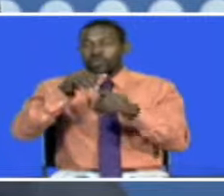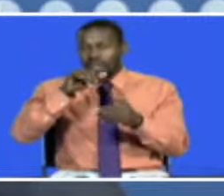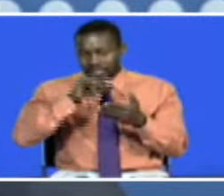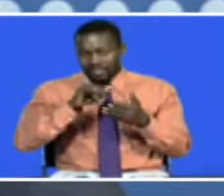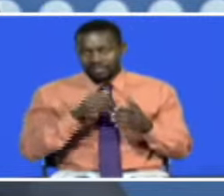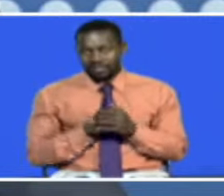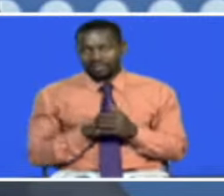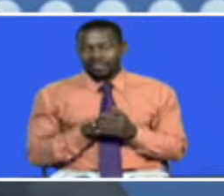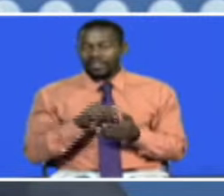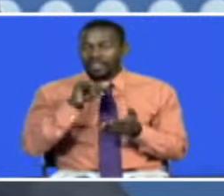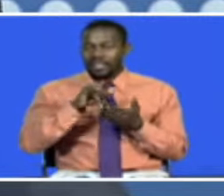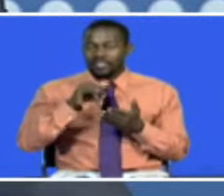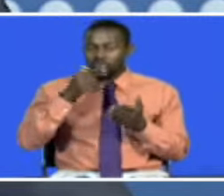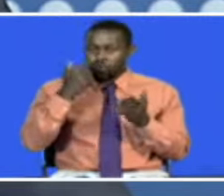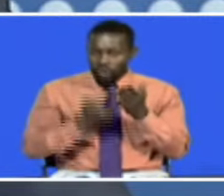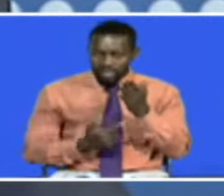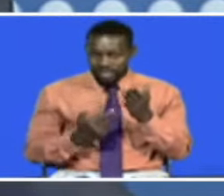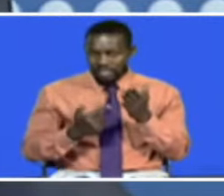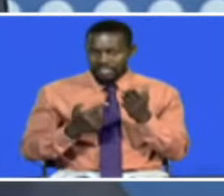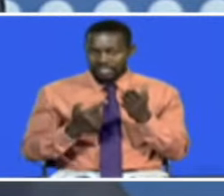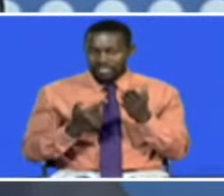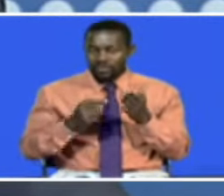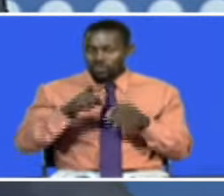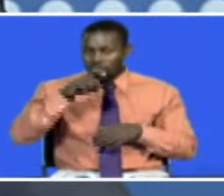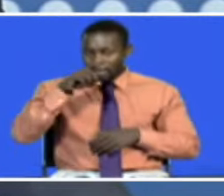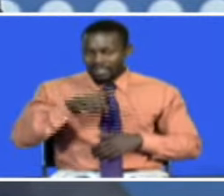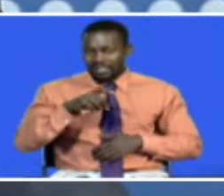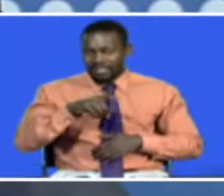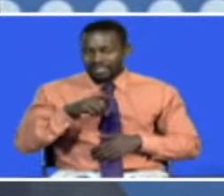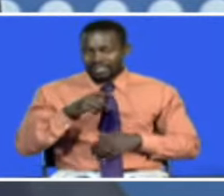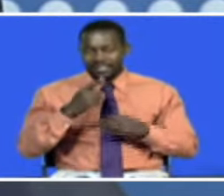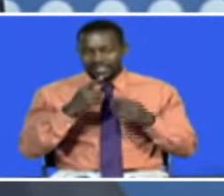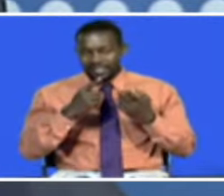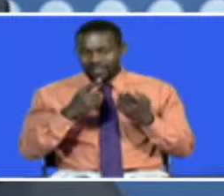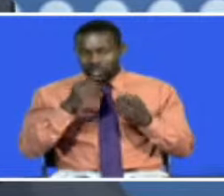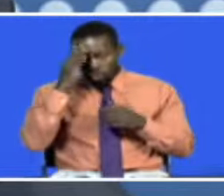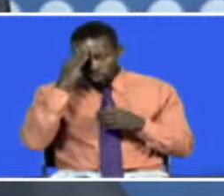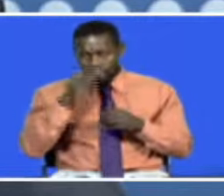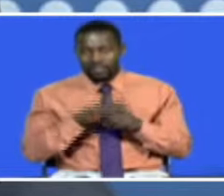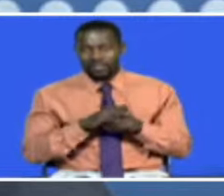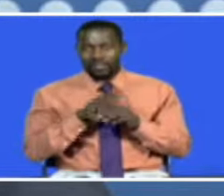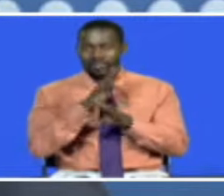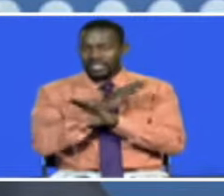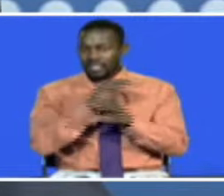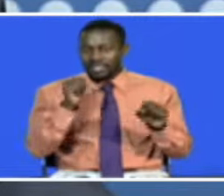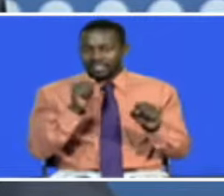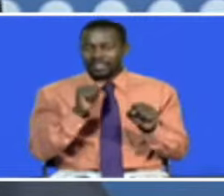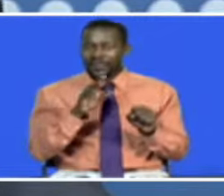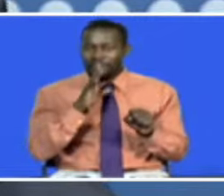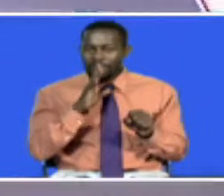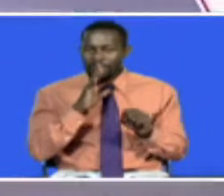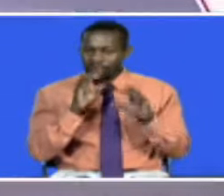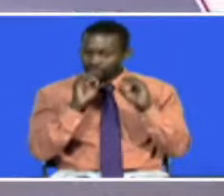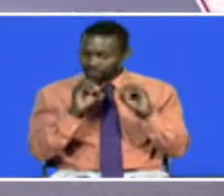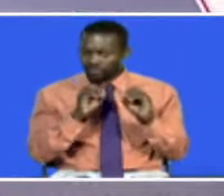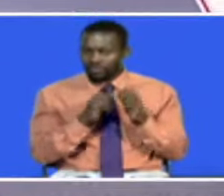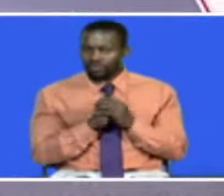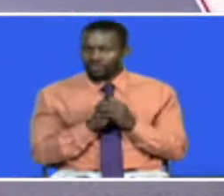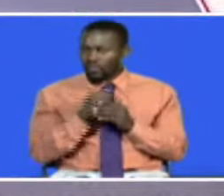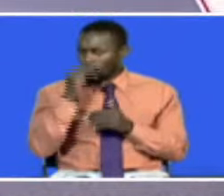count on him to do. About the president? About the president. But the president never spoke about this at all, man. He does not need to. He needs to. That